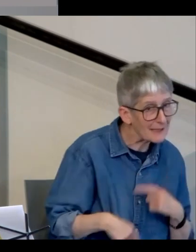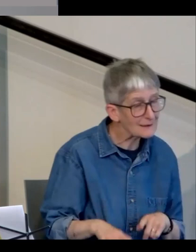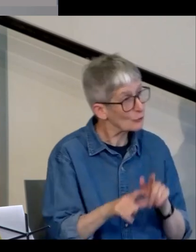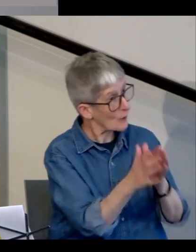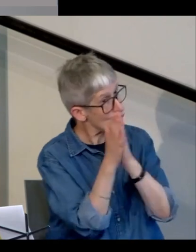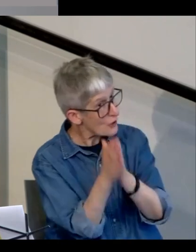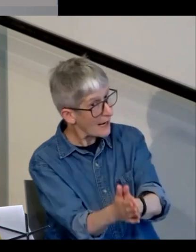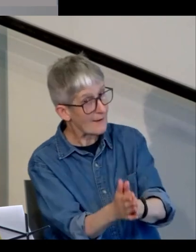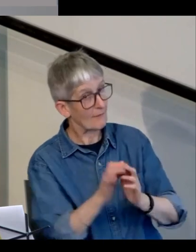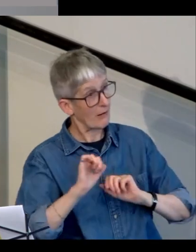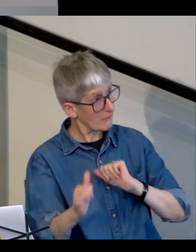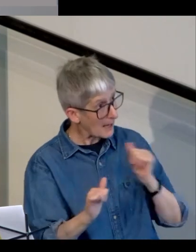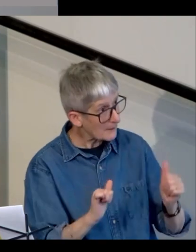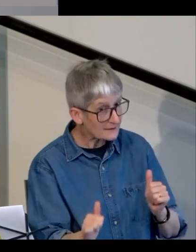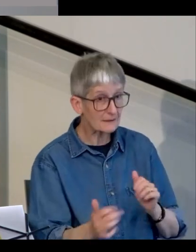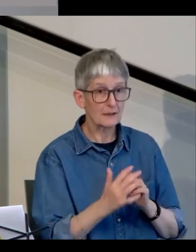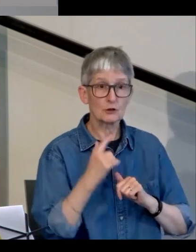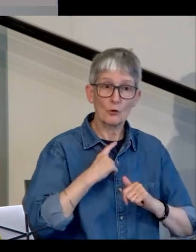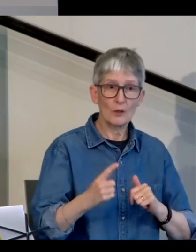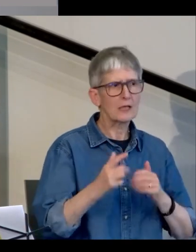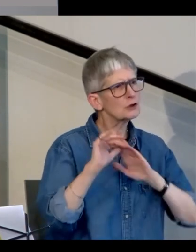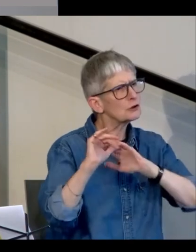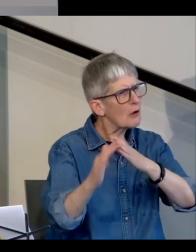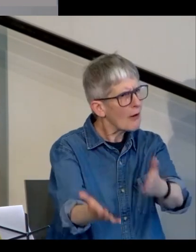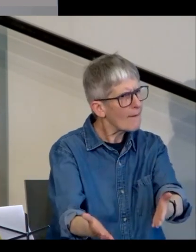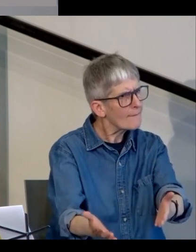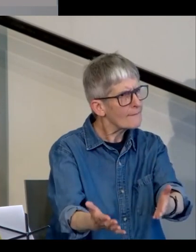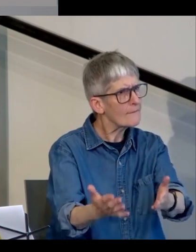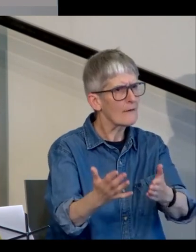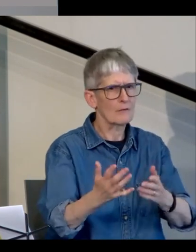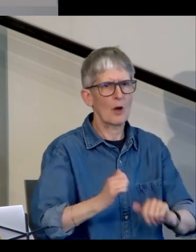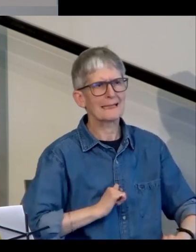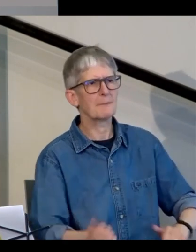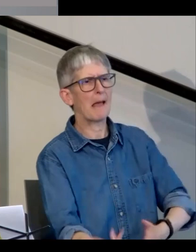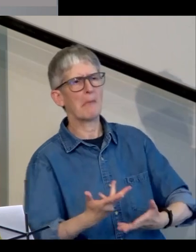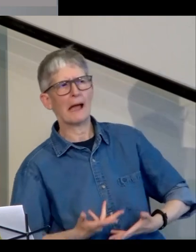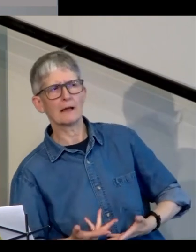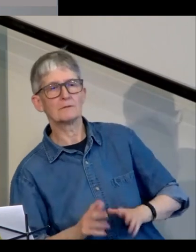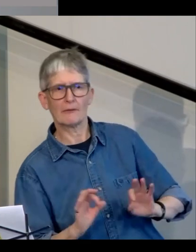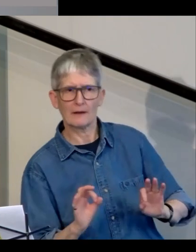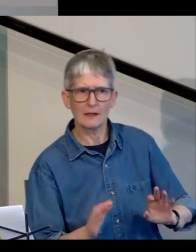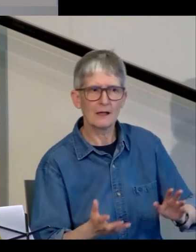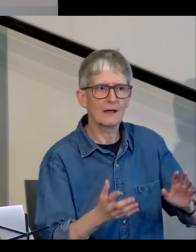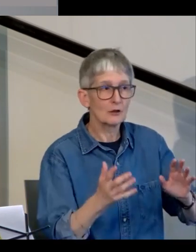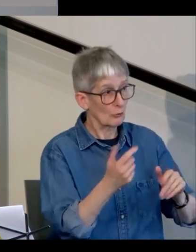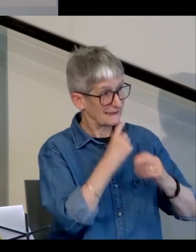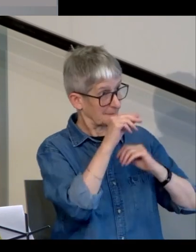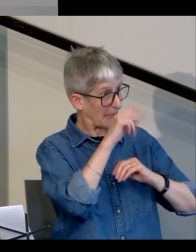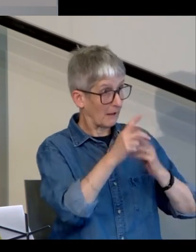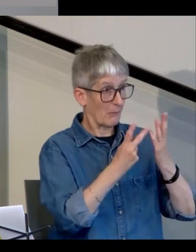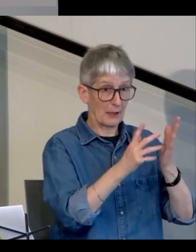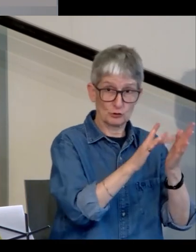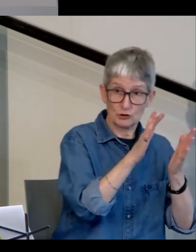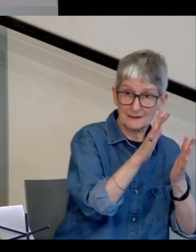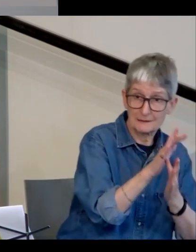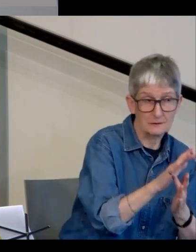for our neighbors and the world? Do we serve without expecting anything back? Do we speak about Jesus